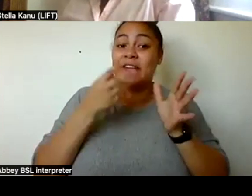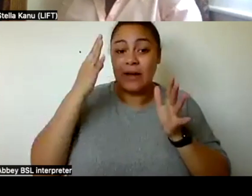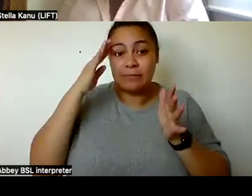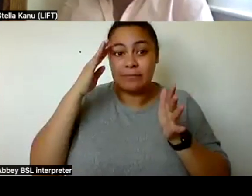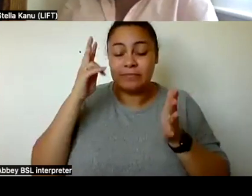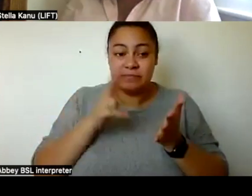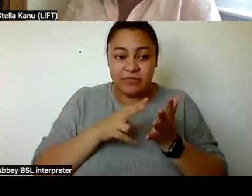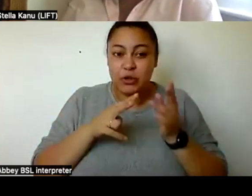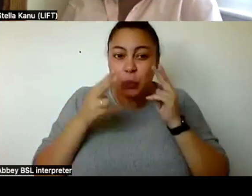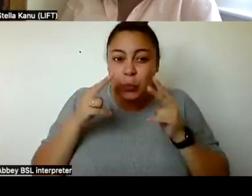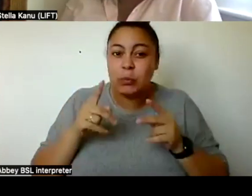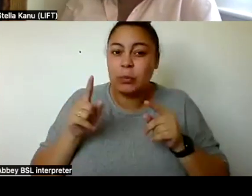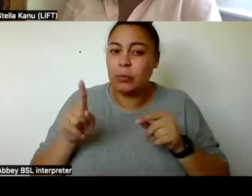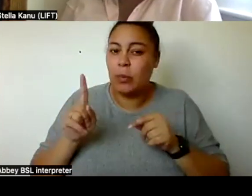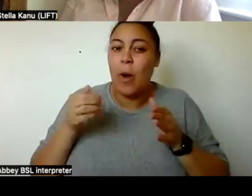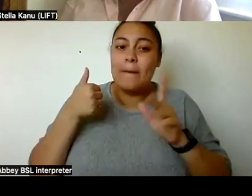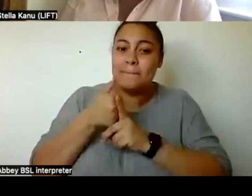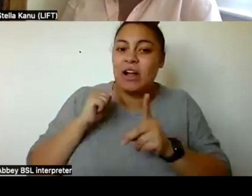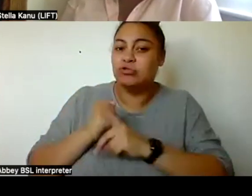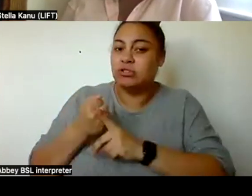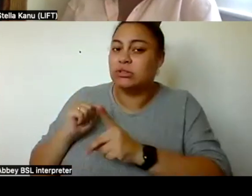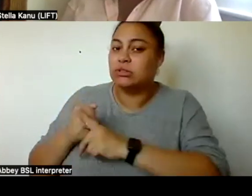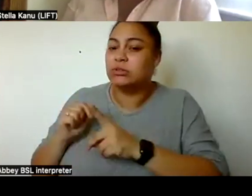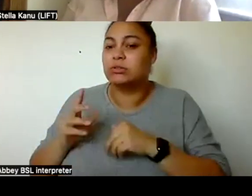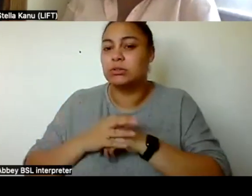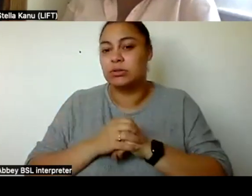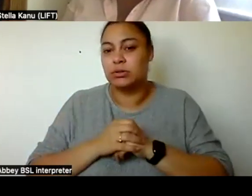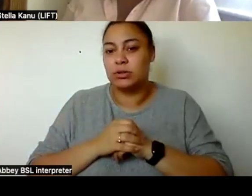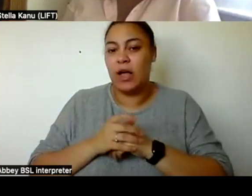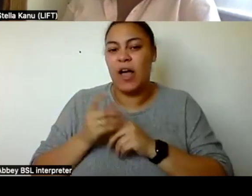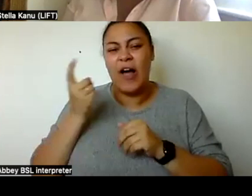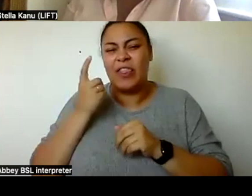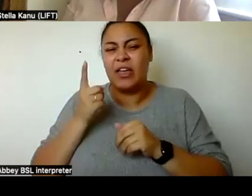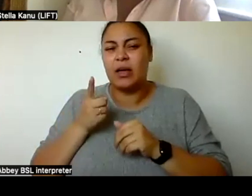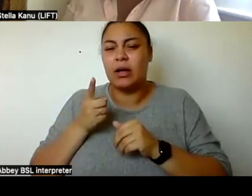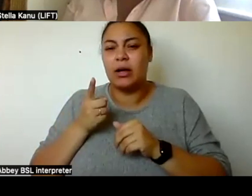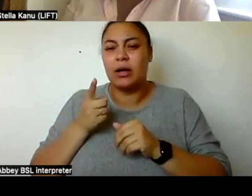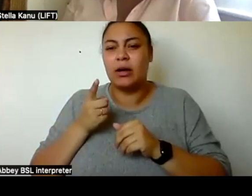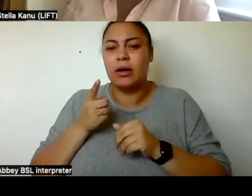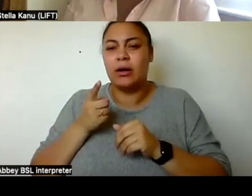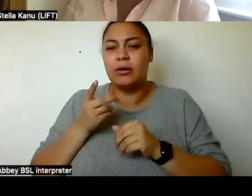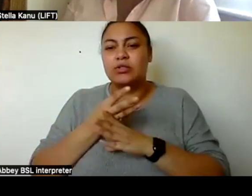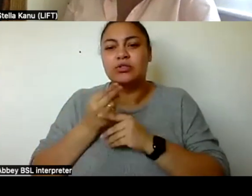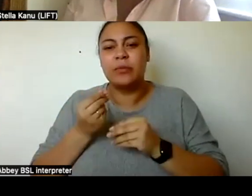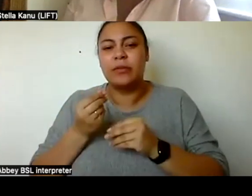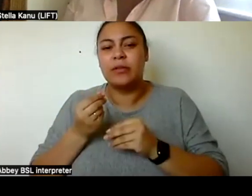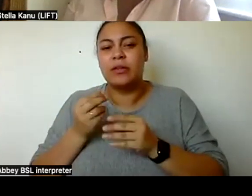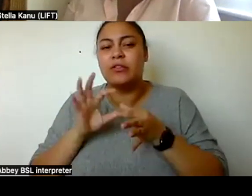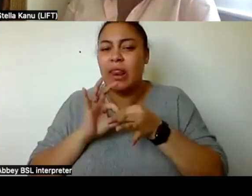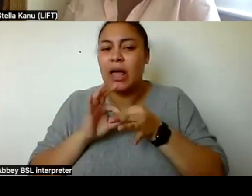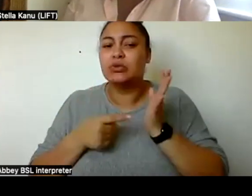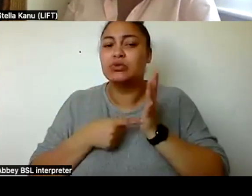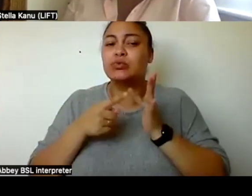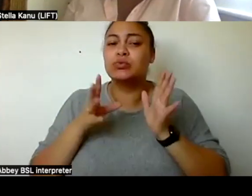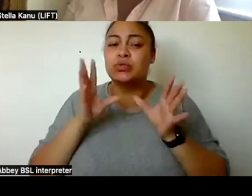some of those barriers? Thank you. Yeah, I think I just wanted to say something that relates to some of the questions